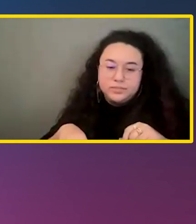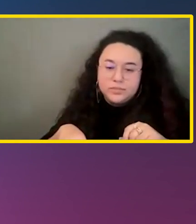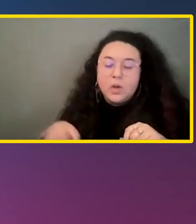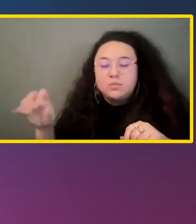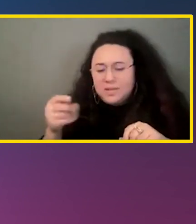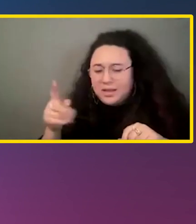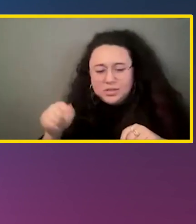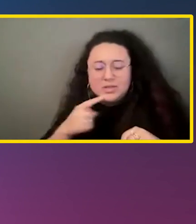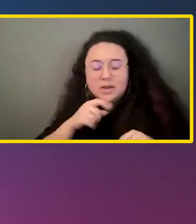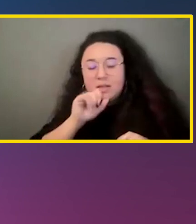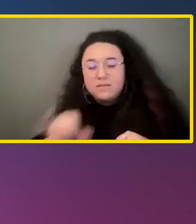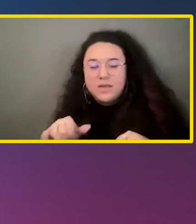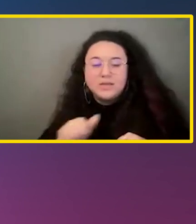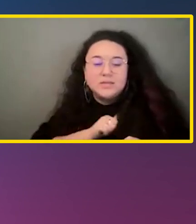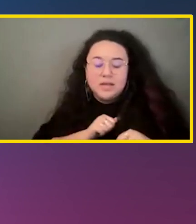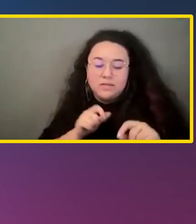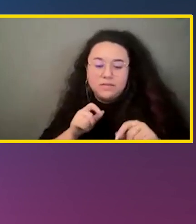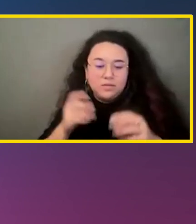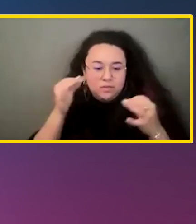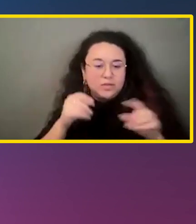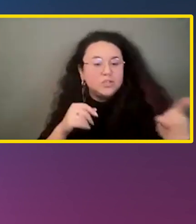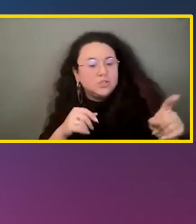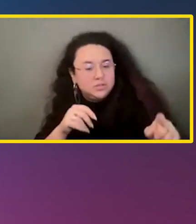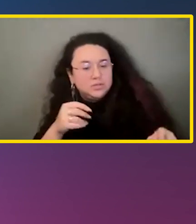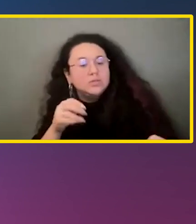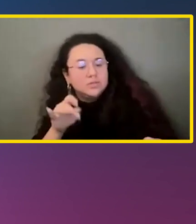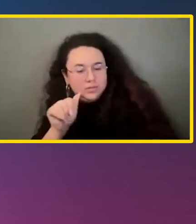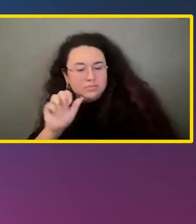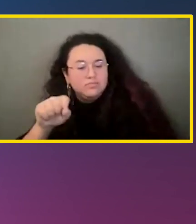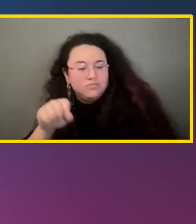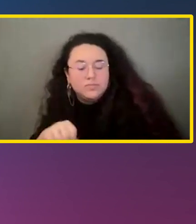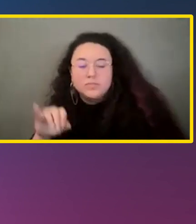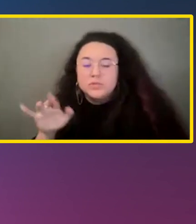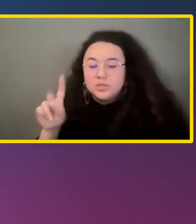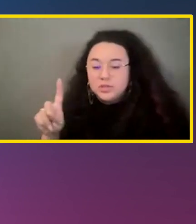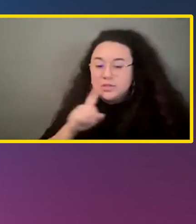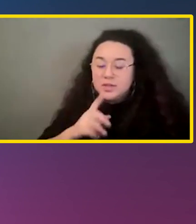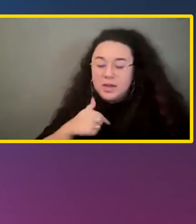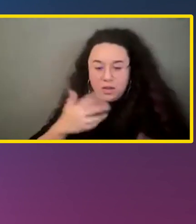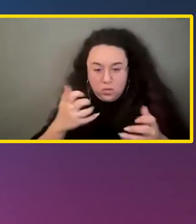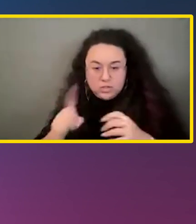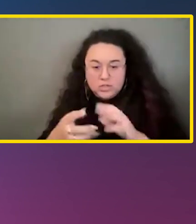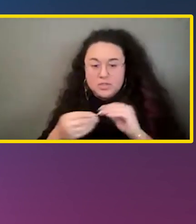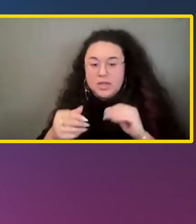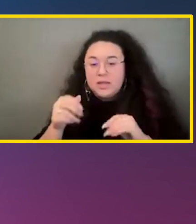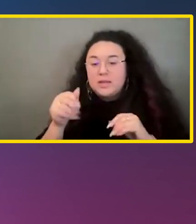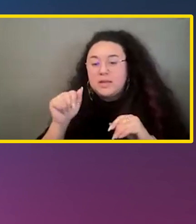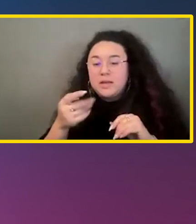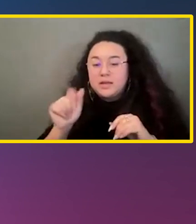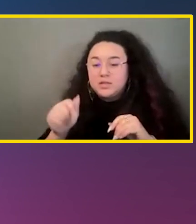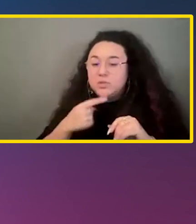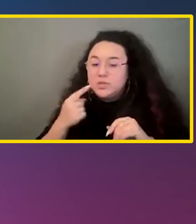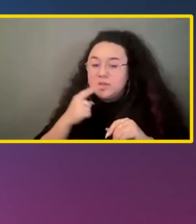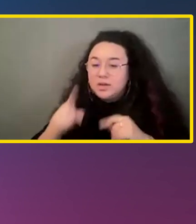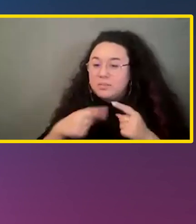you. Start with the I word. Oh, yeah. This is Jared. I want to just say, Angela, what you